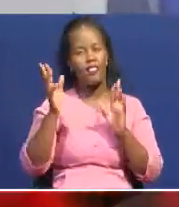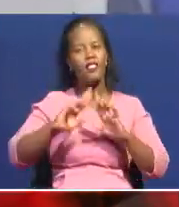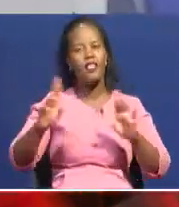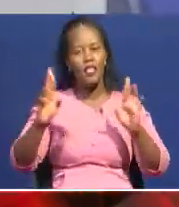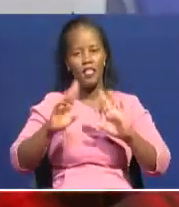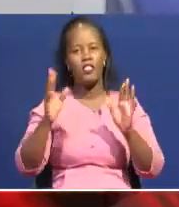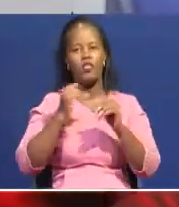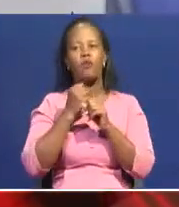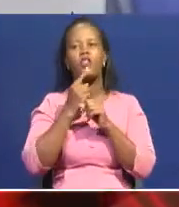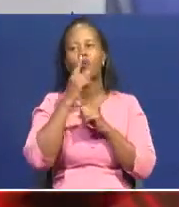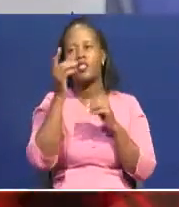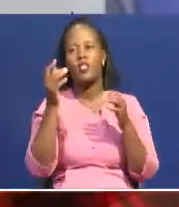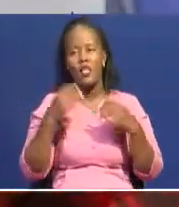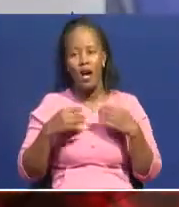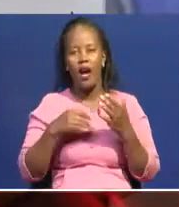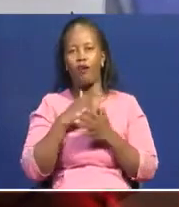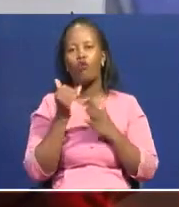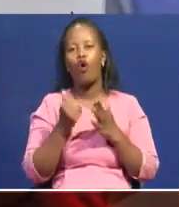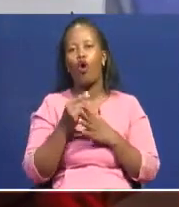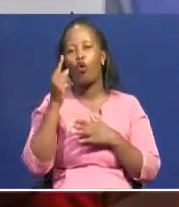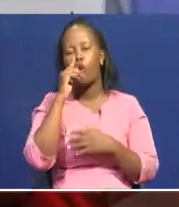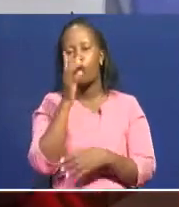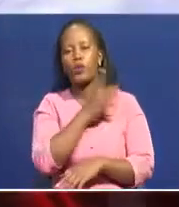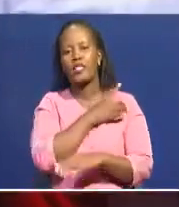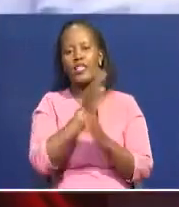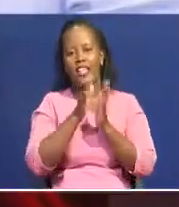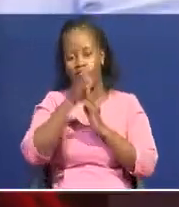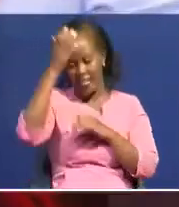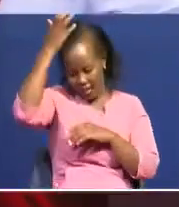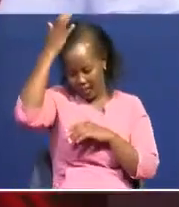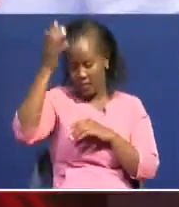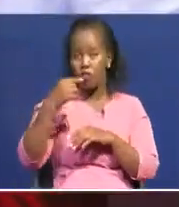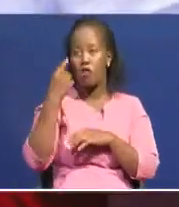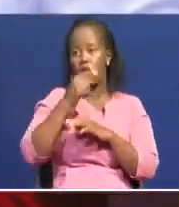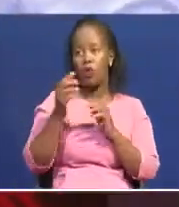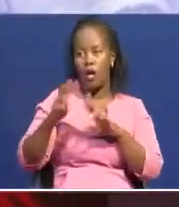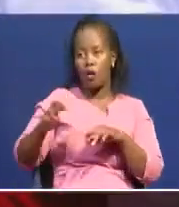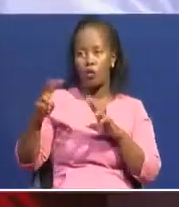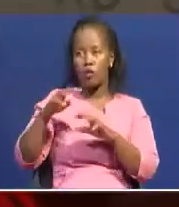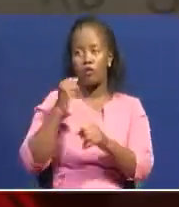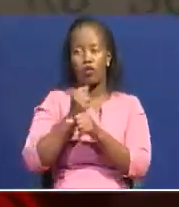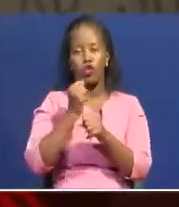home doctors and nurses who have sought for jobs outside the country.